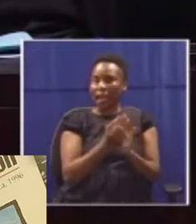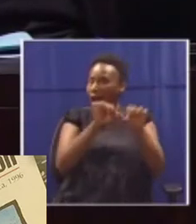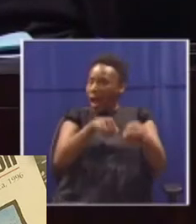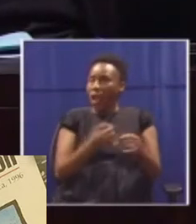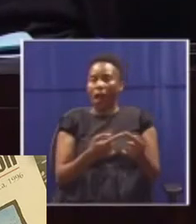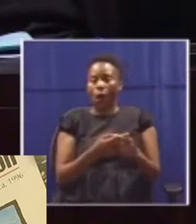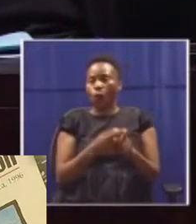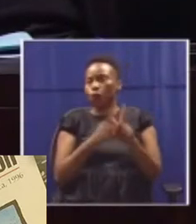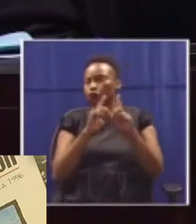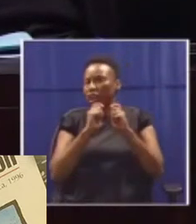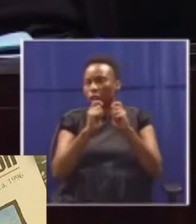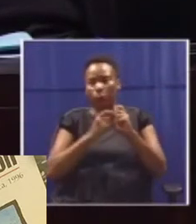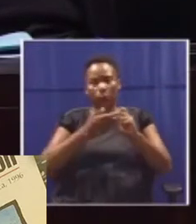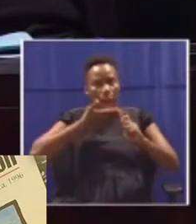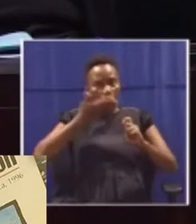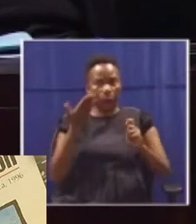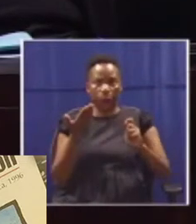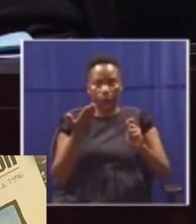transport